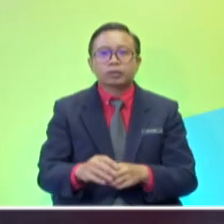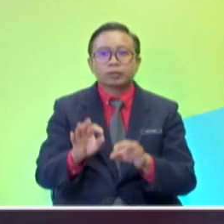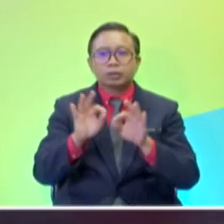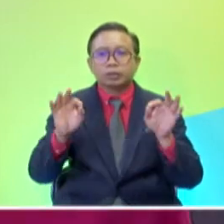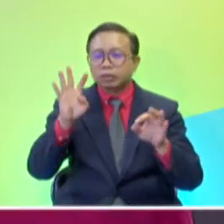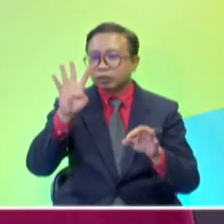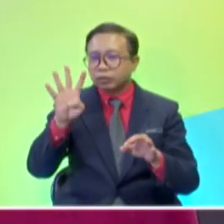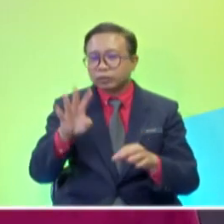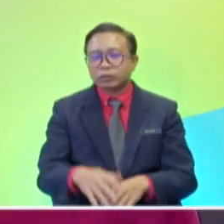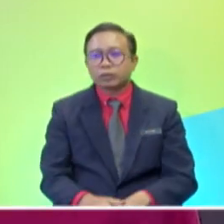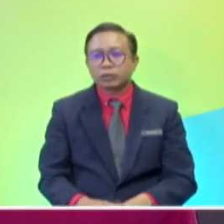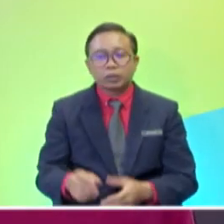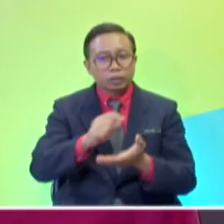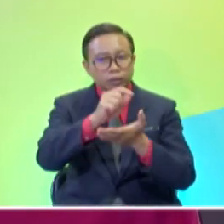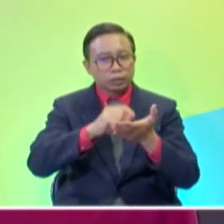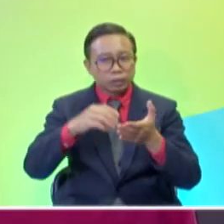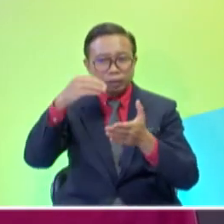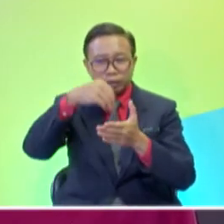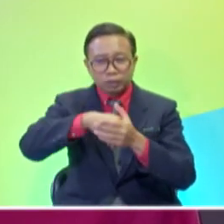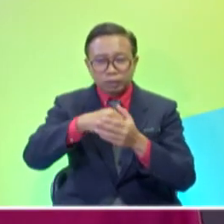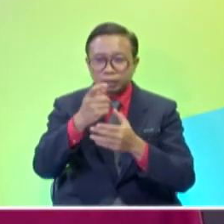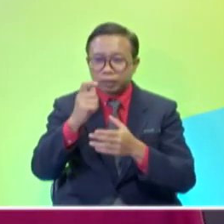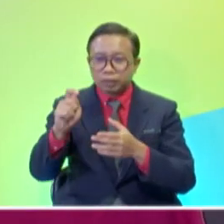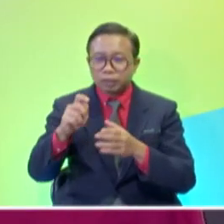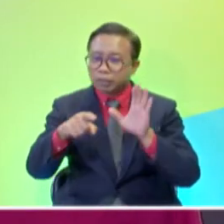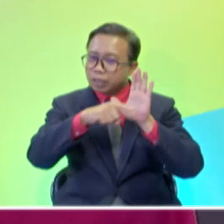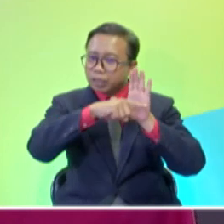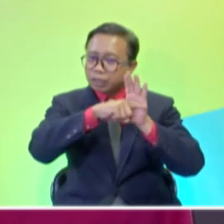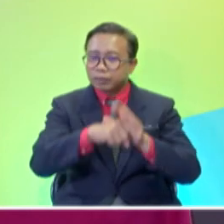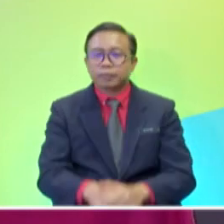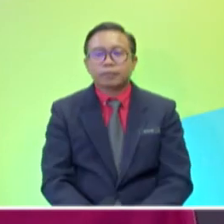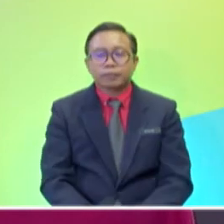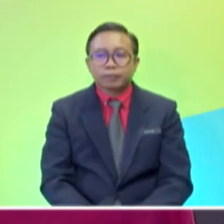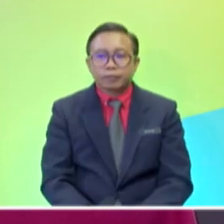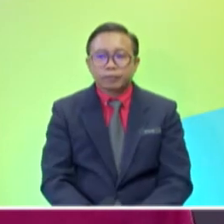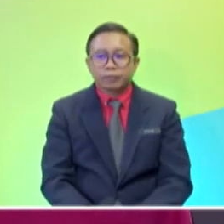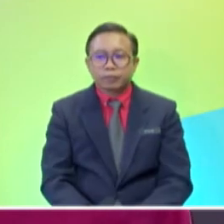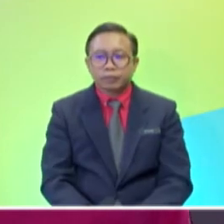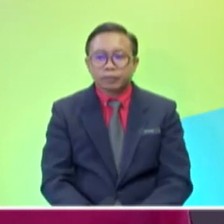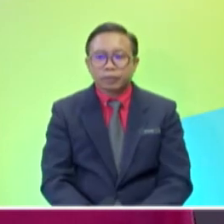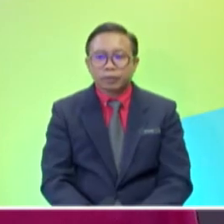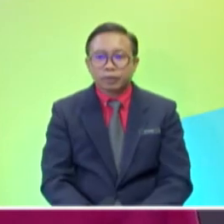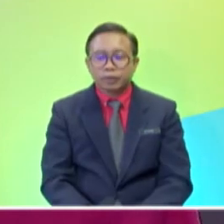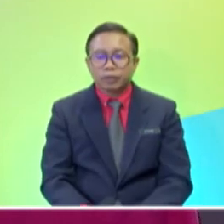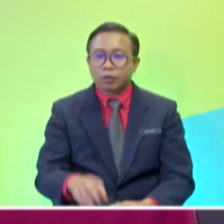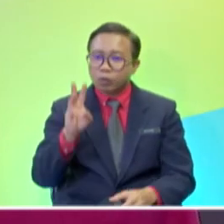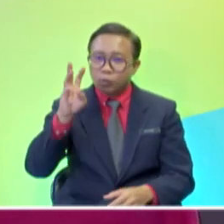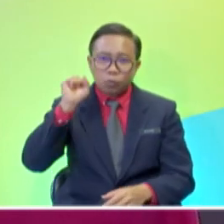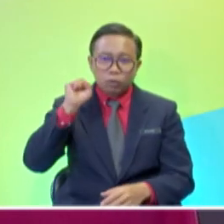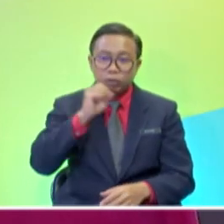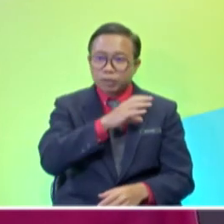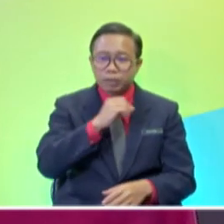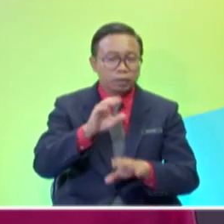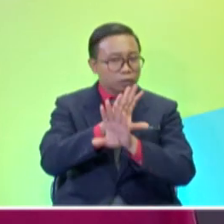also or is also written in the negative. Okay, right, you contract was and not, and